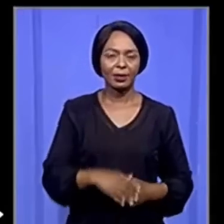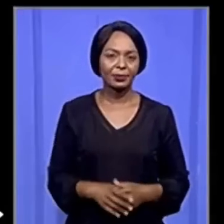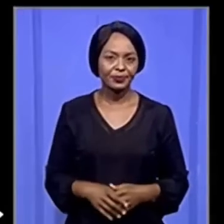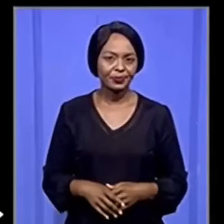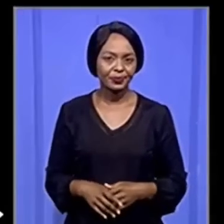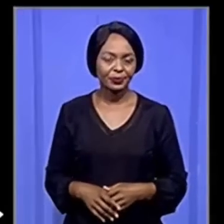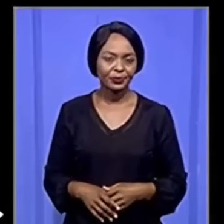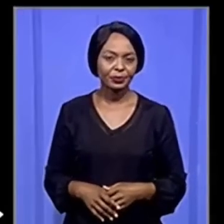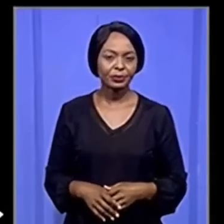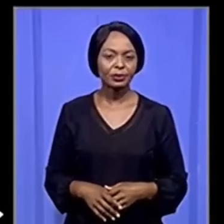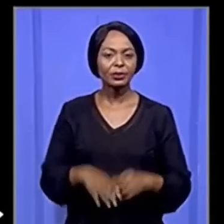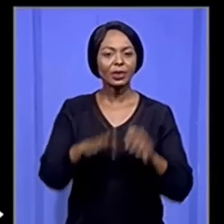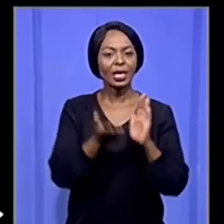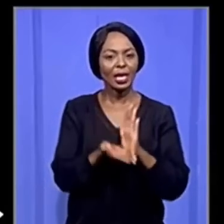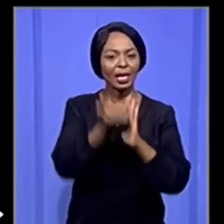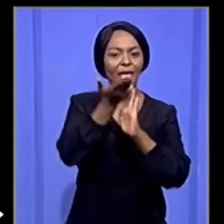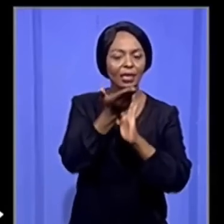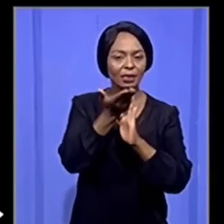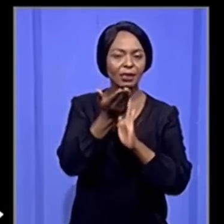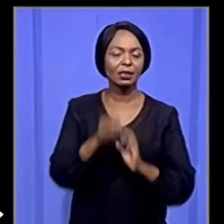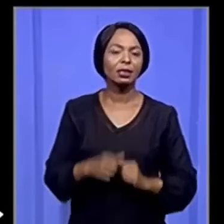and increase